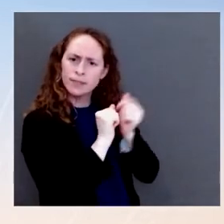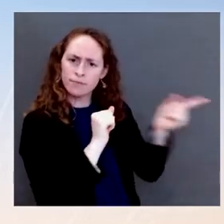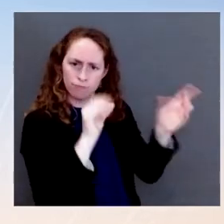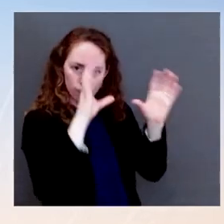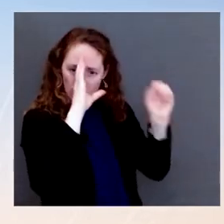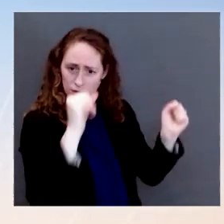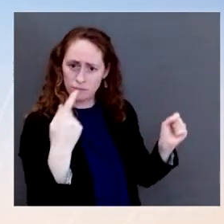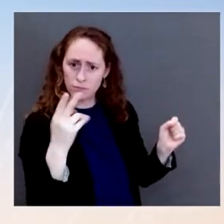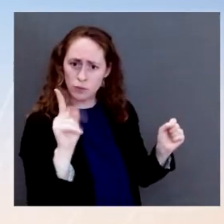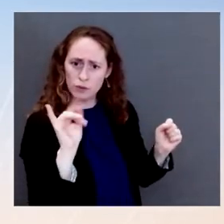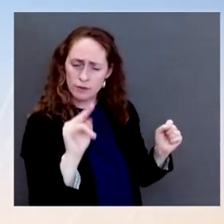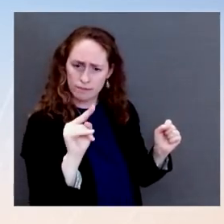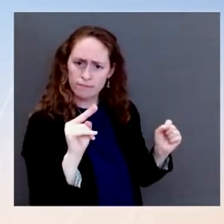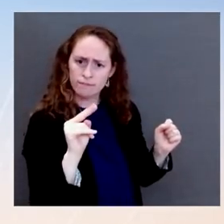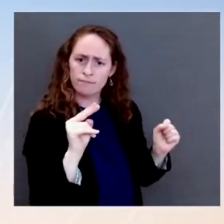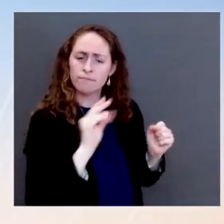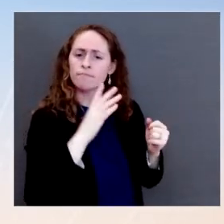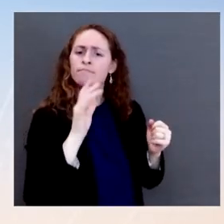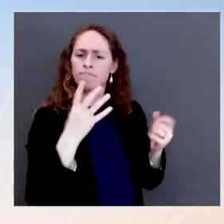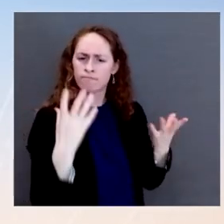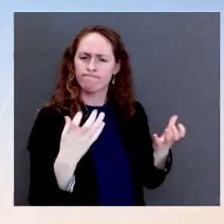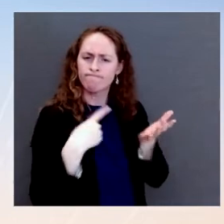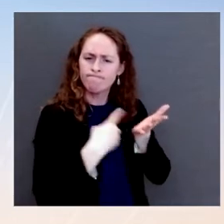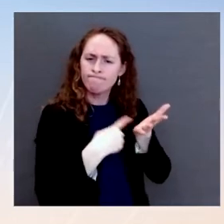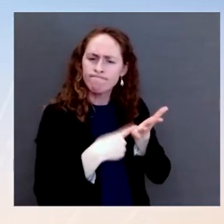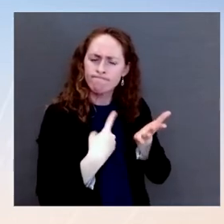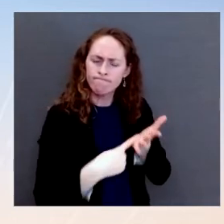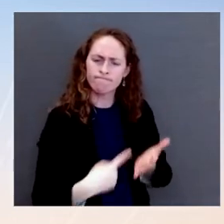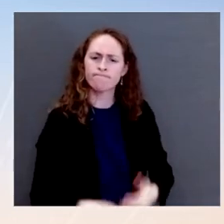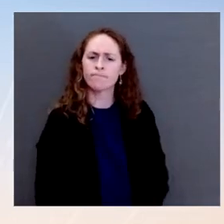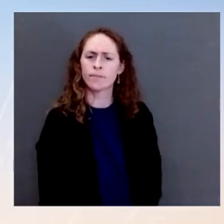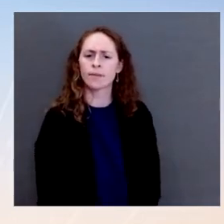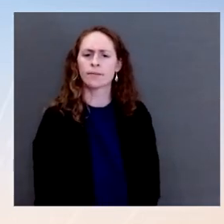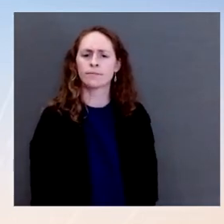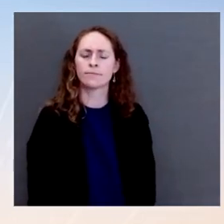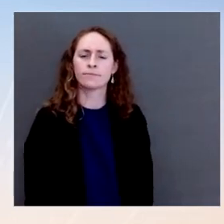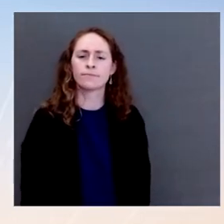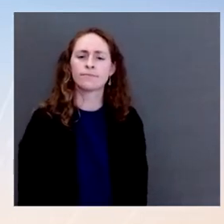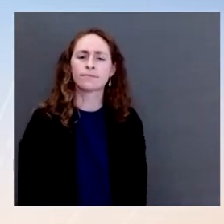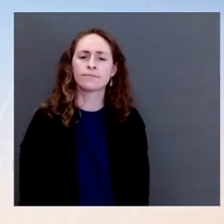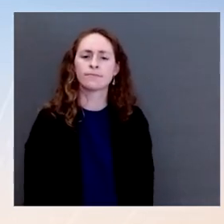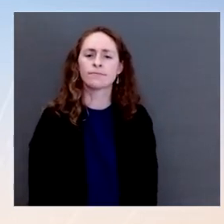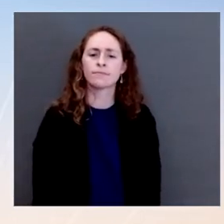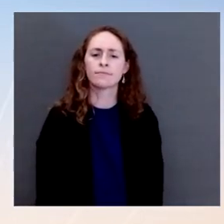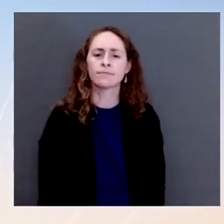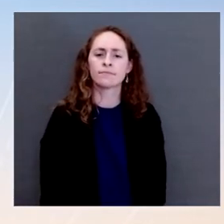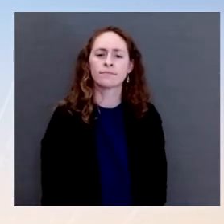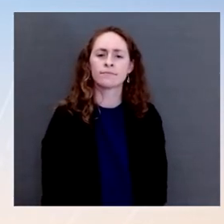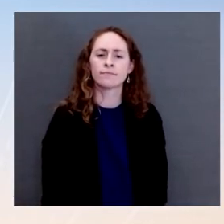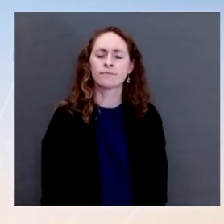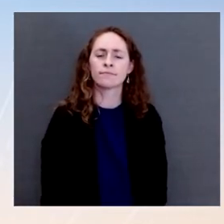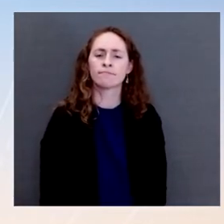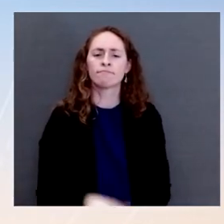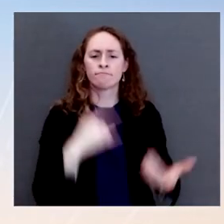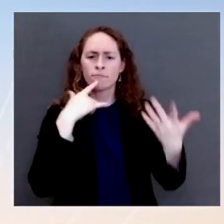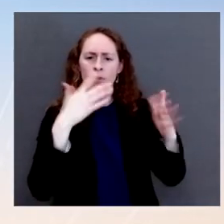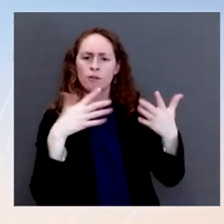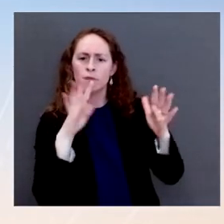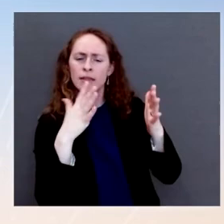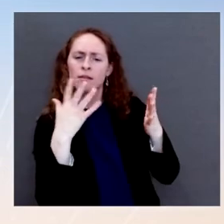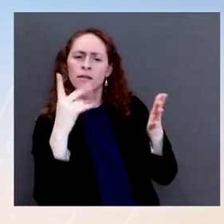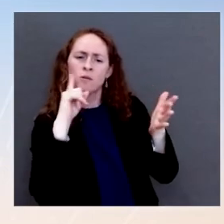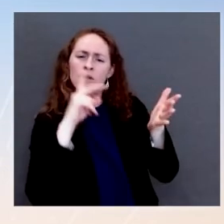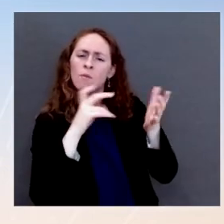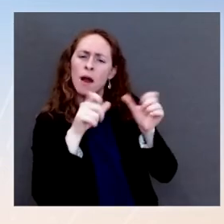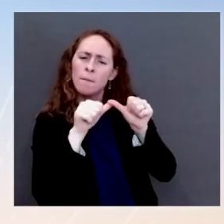President Putin tomorrow. But in the meantime, to prepare a range of options should they decide to move forward. Why will your efforts this